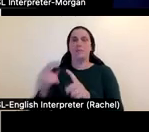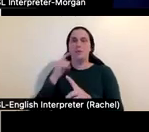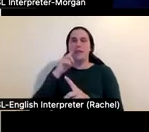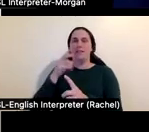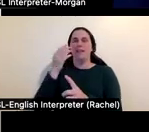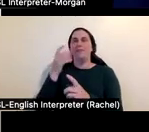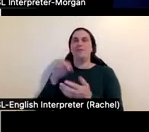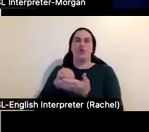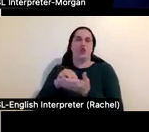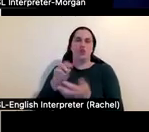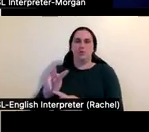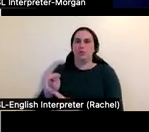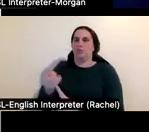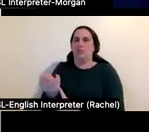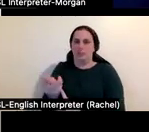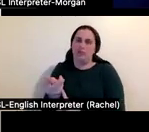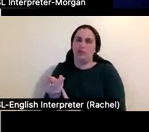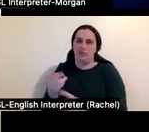a good one.